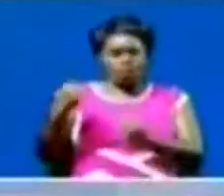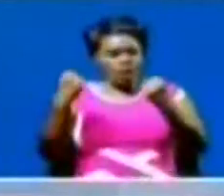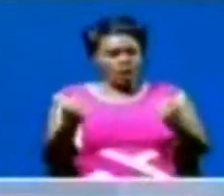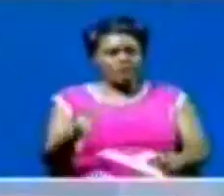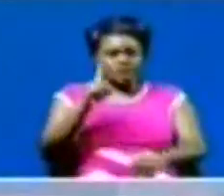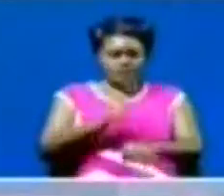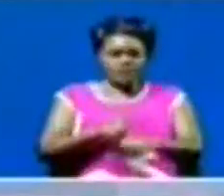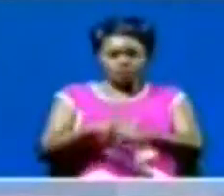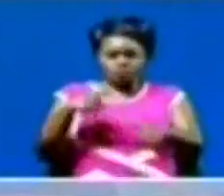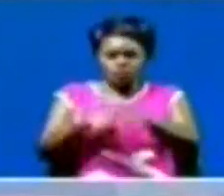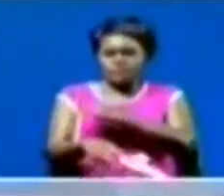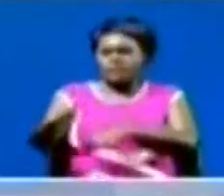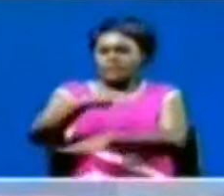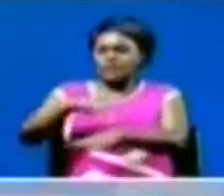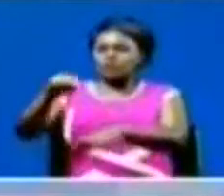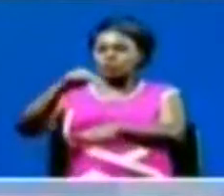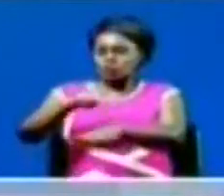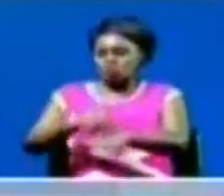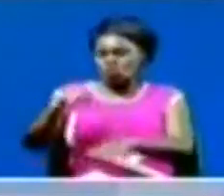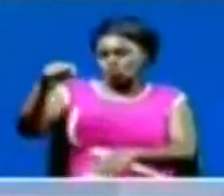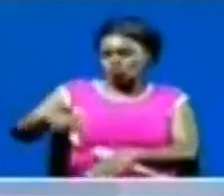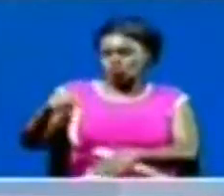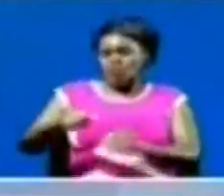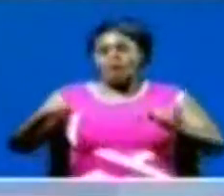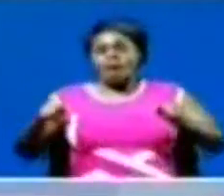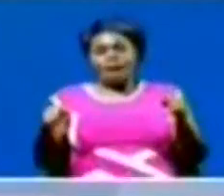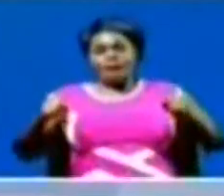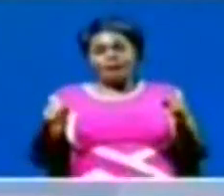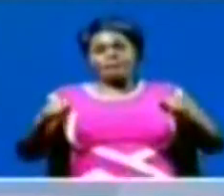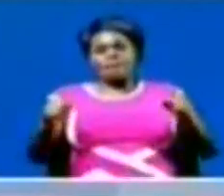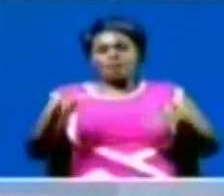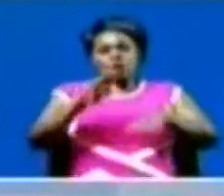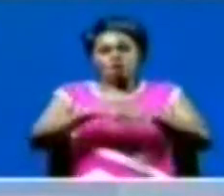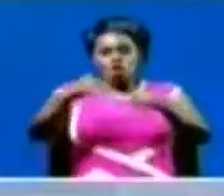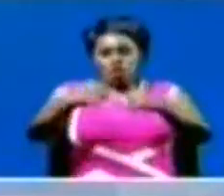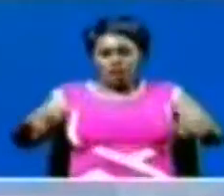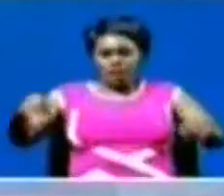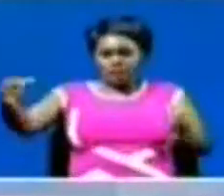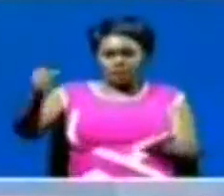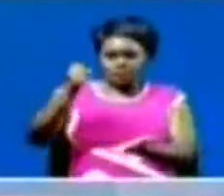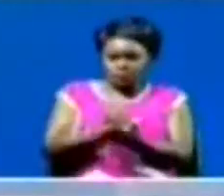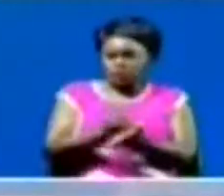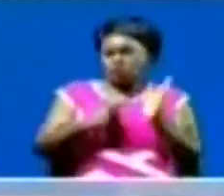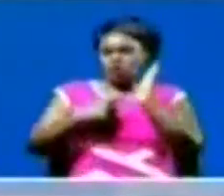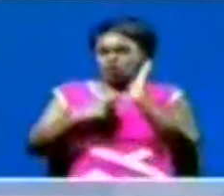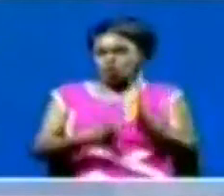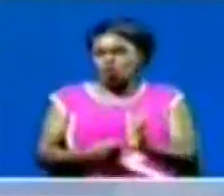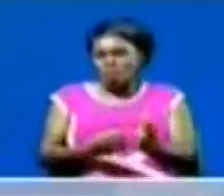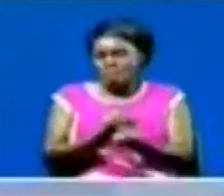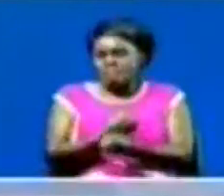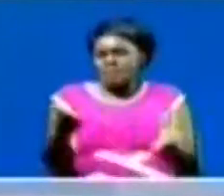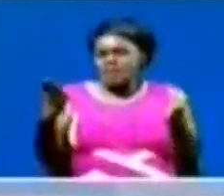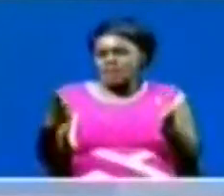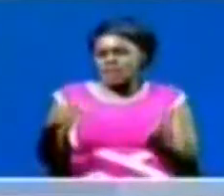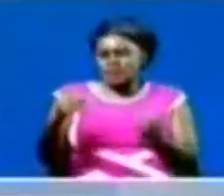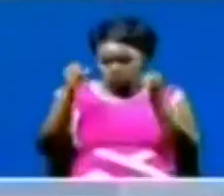difficult to send their pupils to national schools are today a happy lot after the online transmission of admission letters revealed that many of